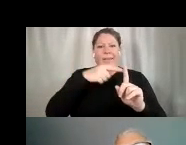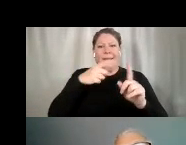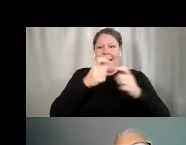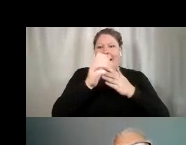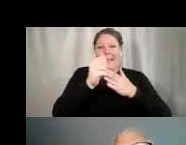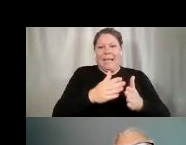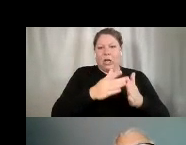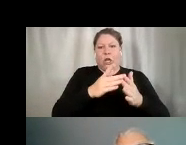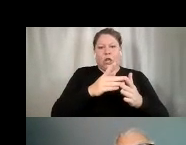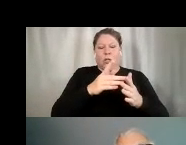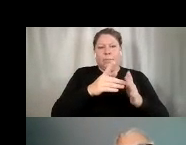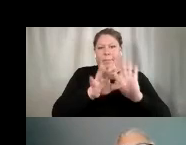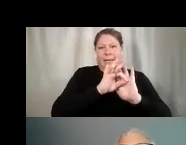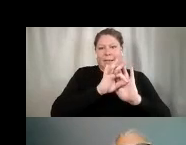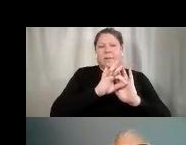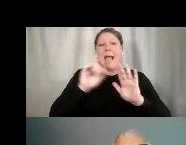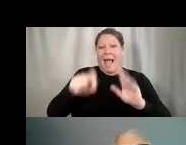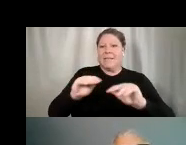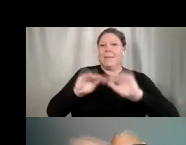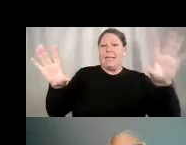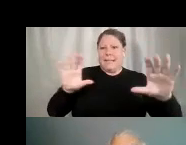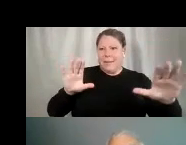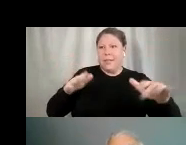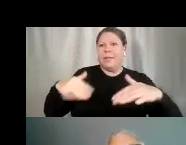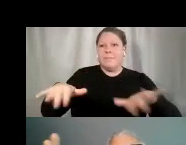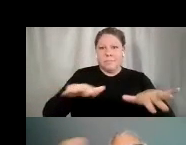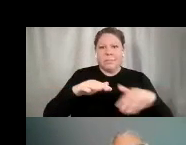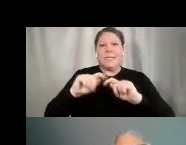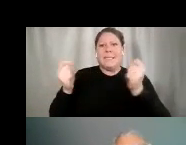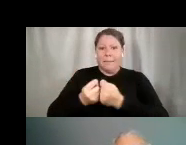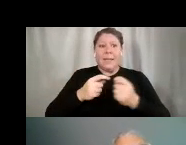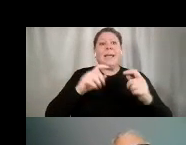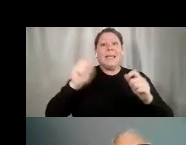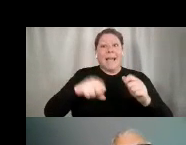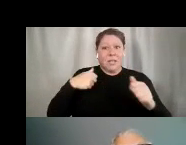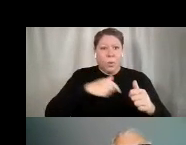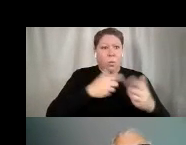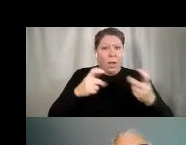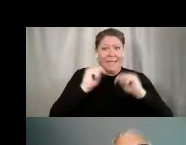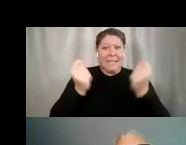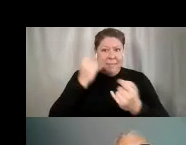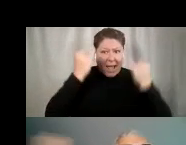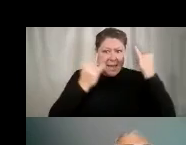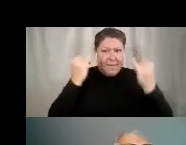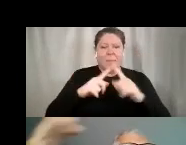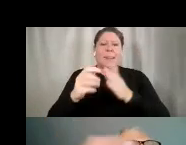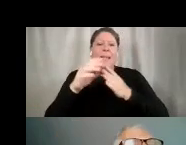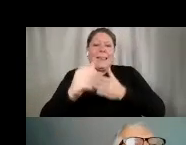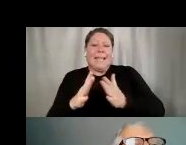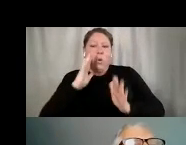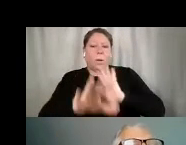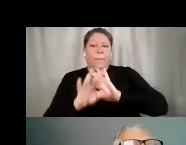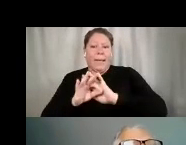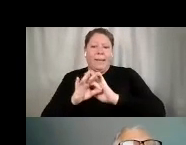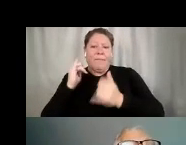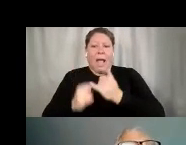express this really clearly with the team. They can help think of lots of ideas, but it's the leader that's going to come up with this. If the leader empowers